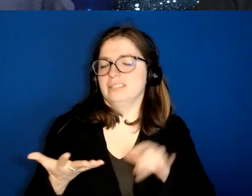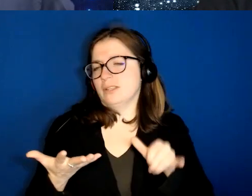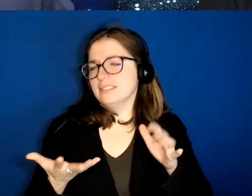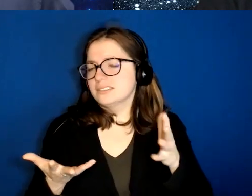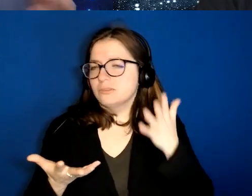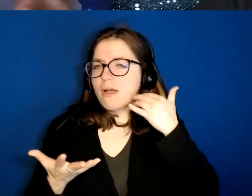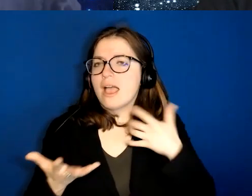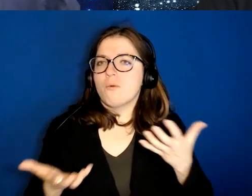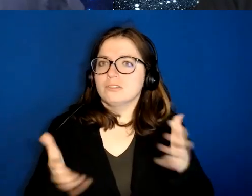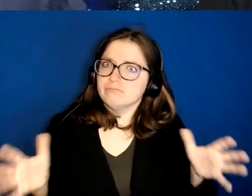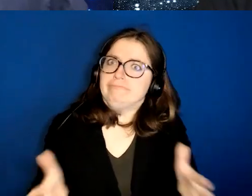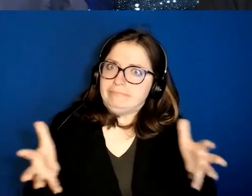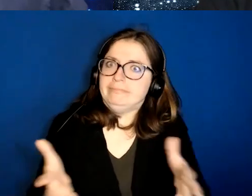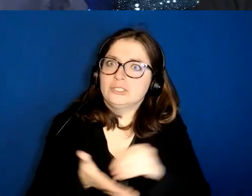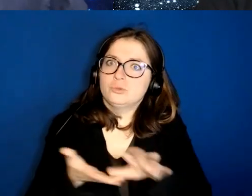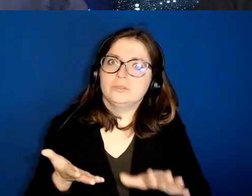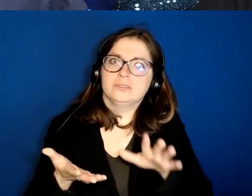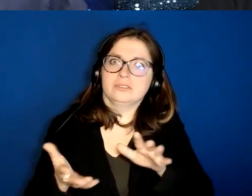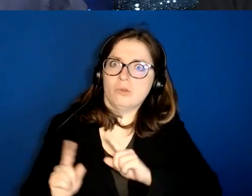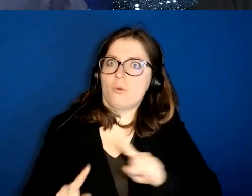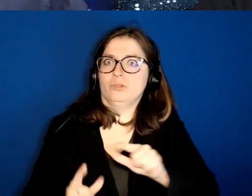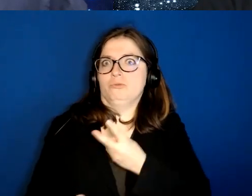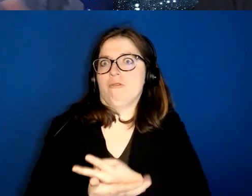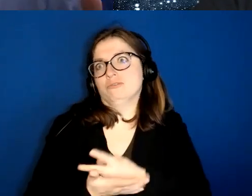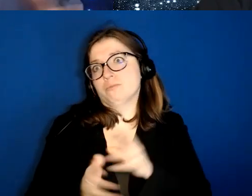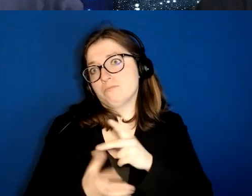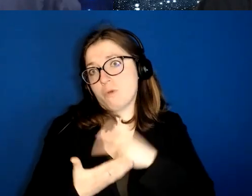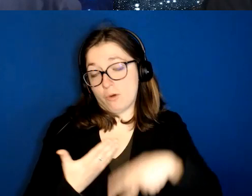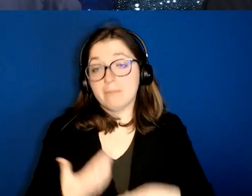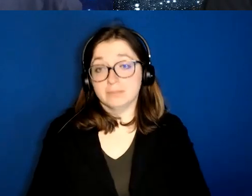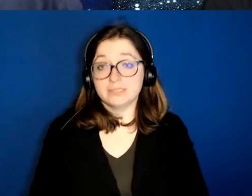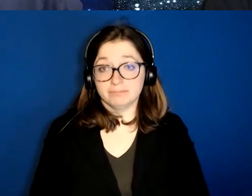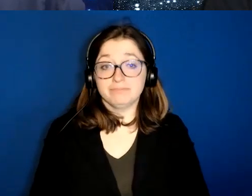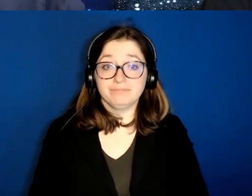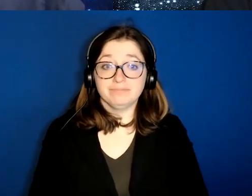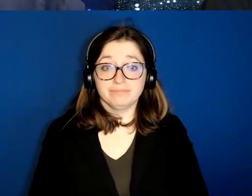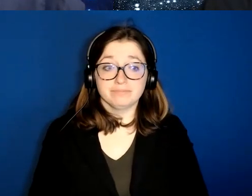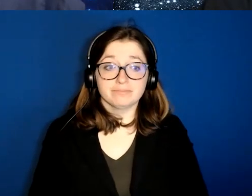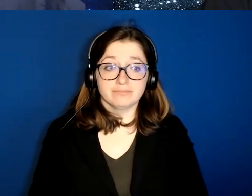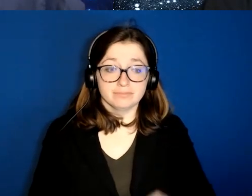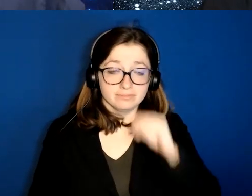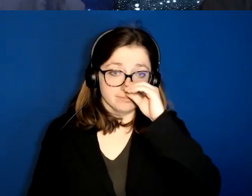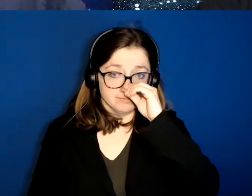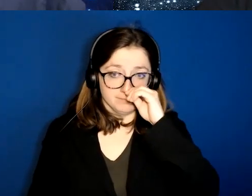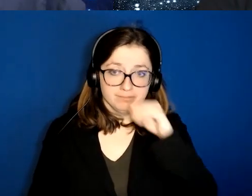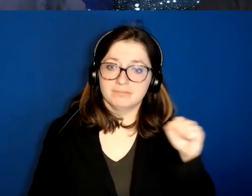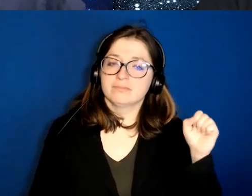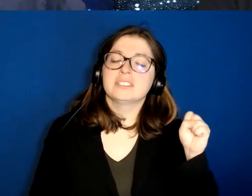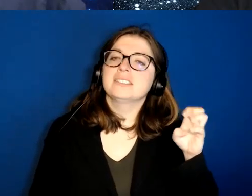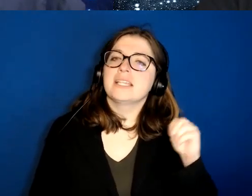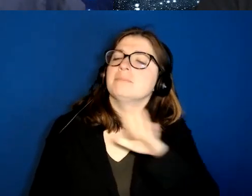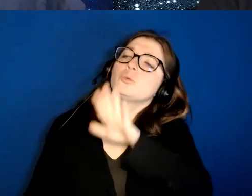towards potentially getting into graduate programs and doing information security. So what kind of jobs do your students